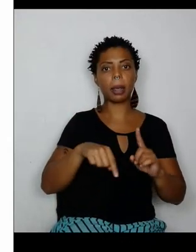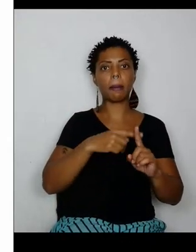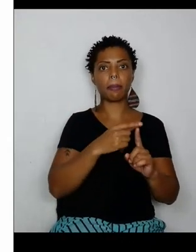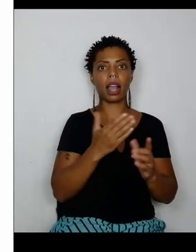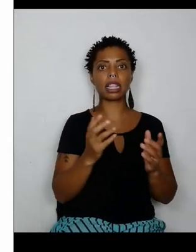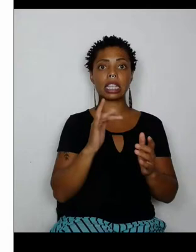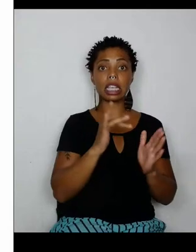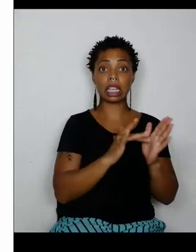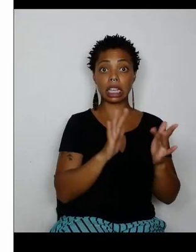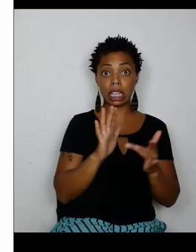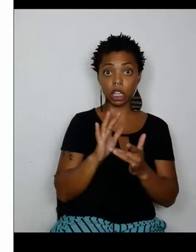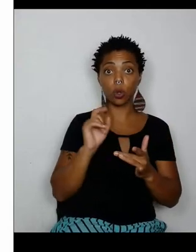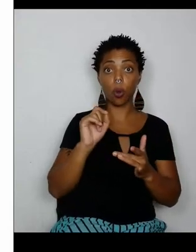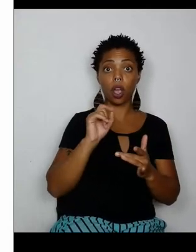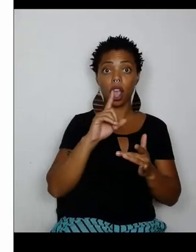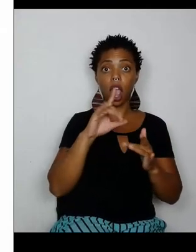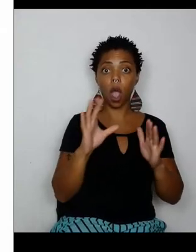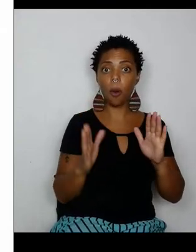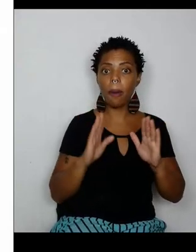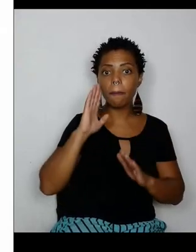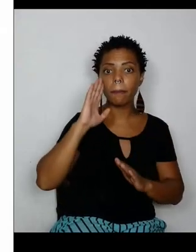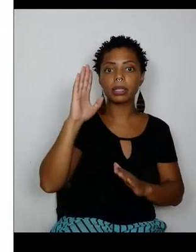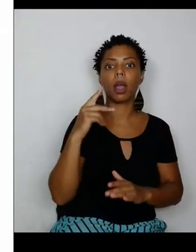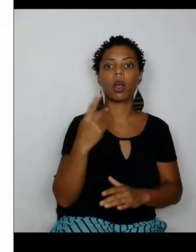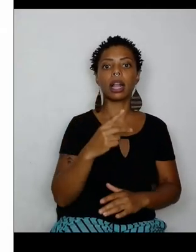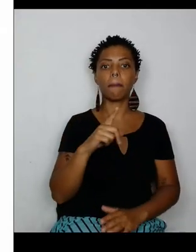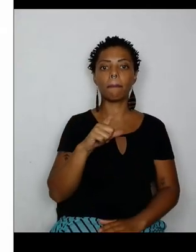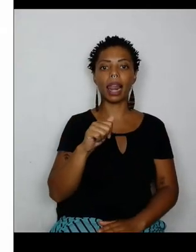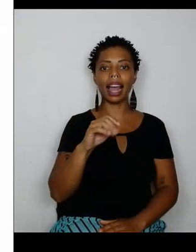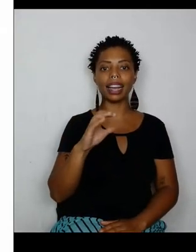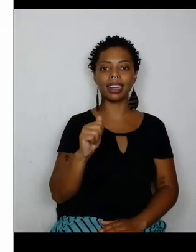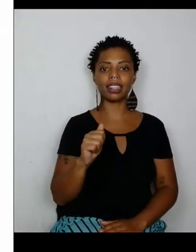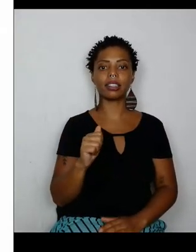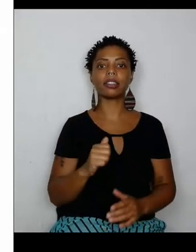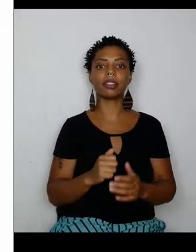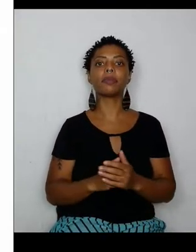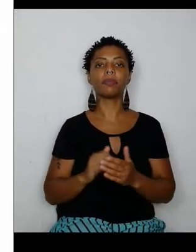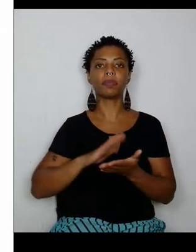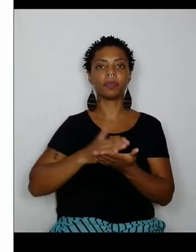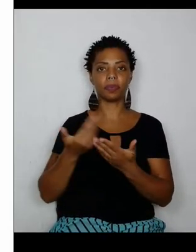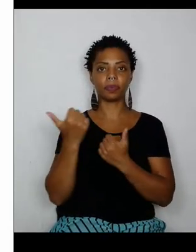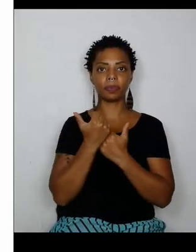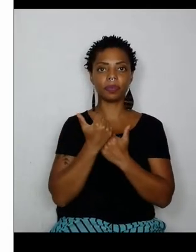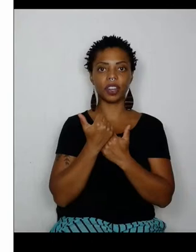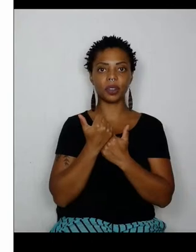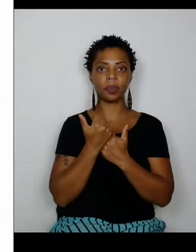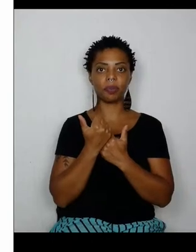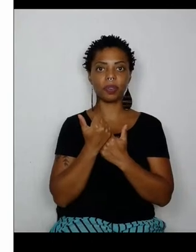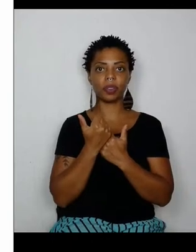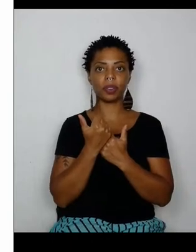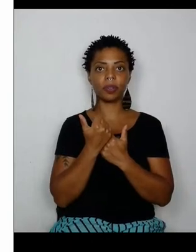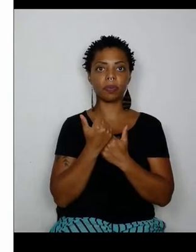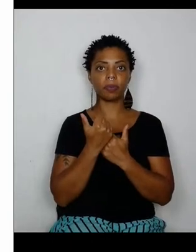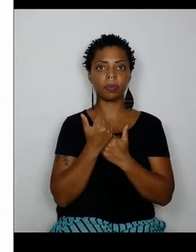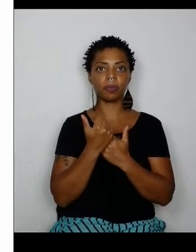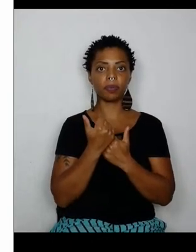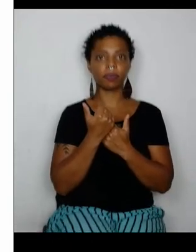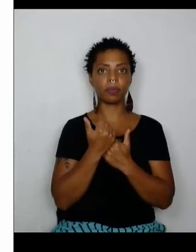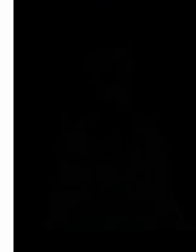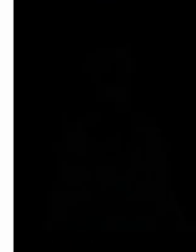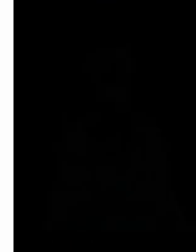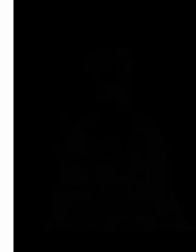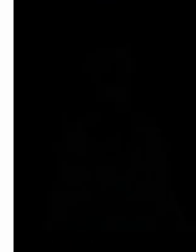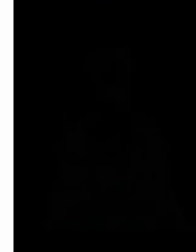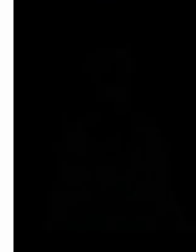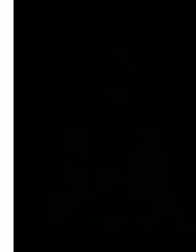relief the other source is a sculpture of appearing that as the sketch also conveys a trinity